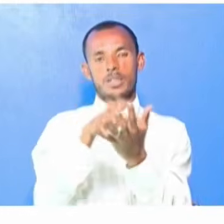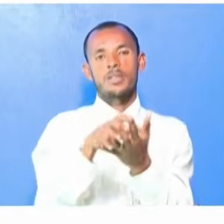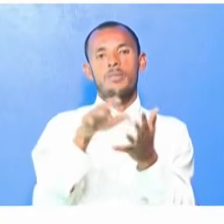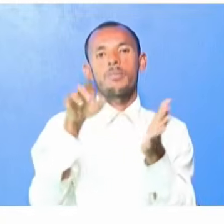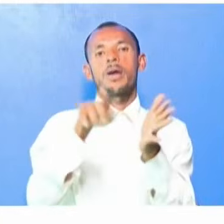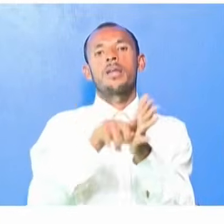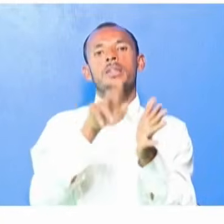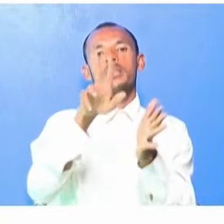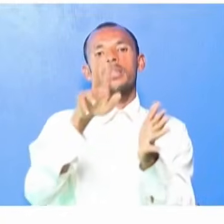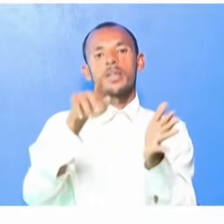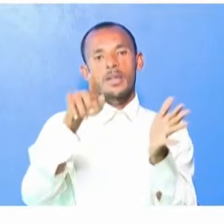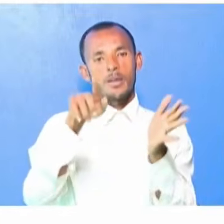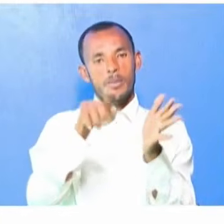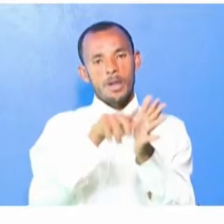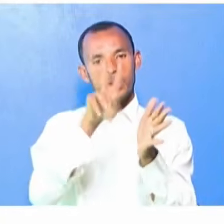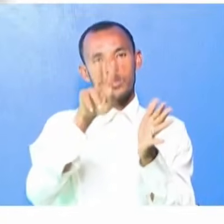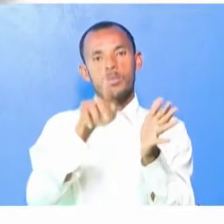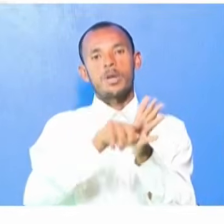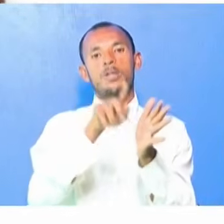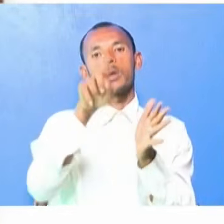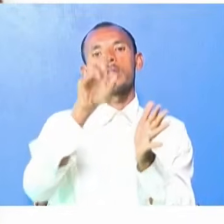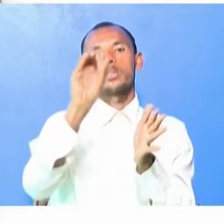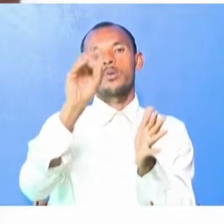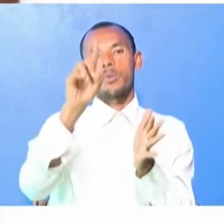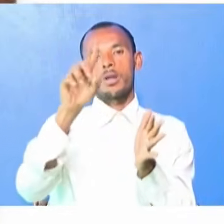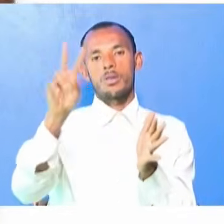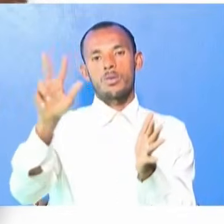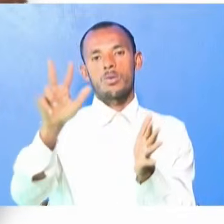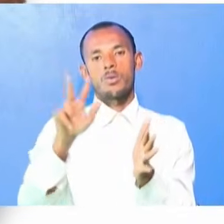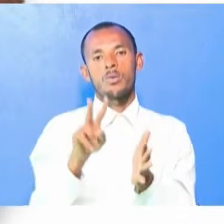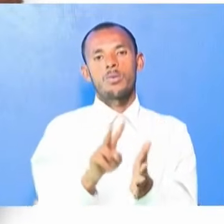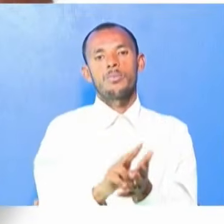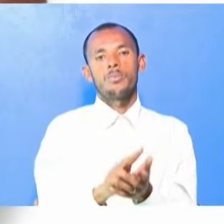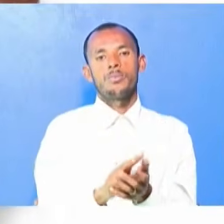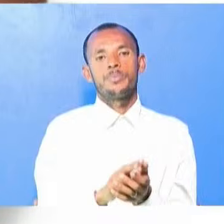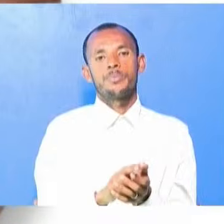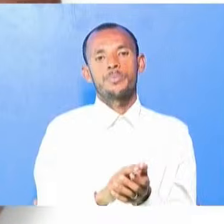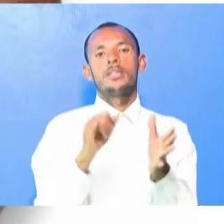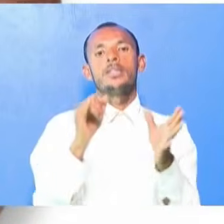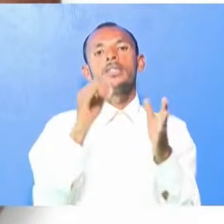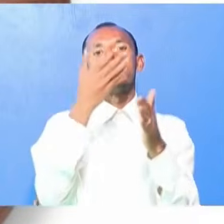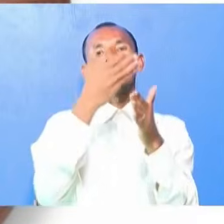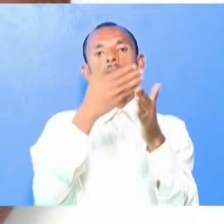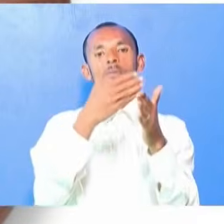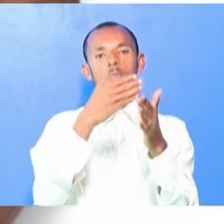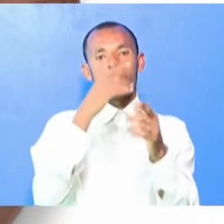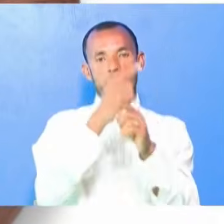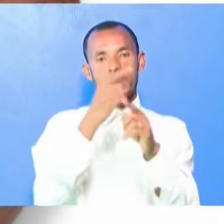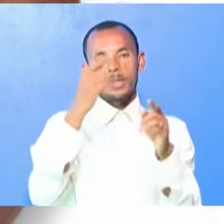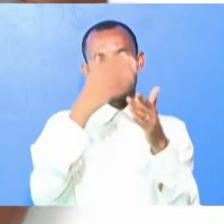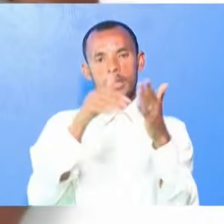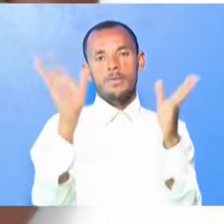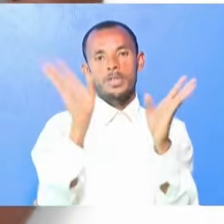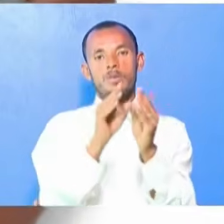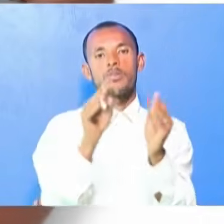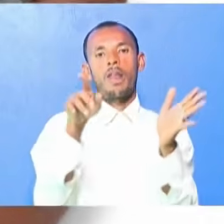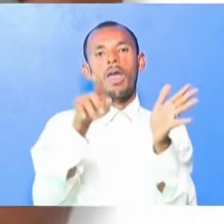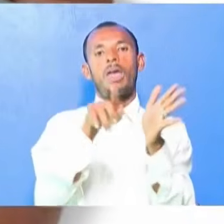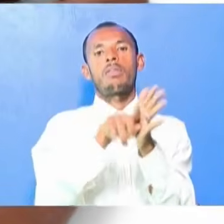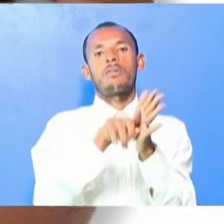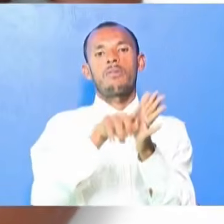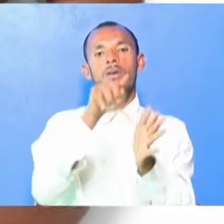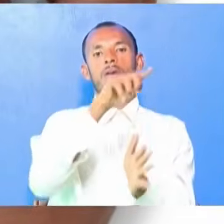0, 1, 2, and so on. It says proper subset of negative